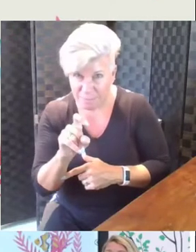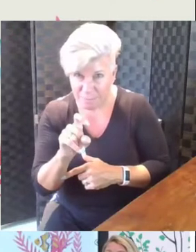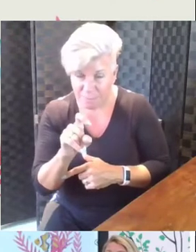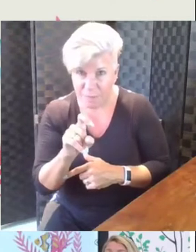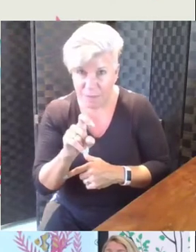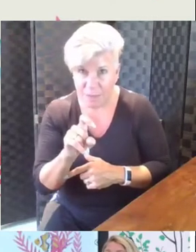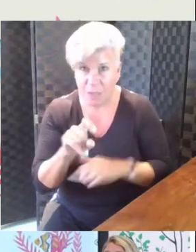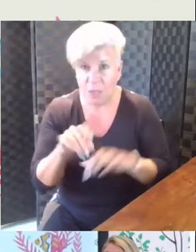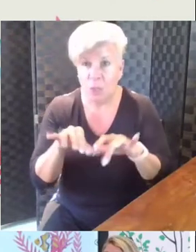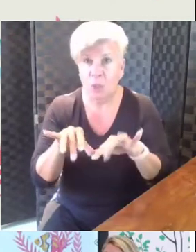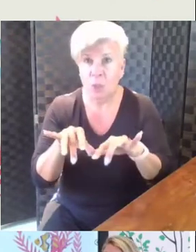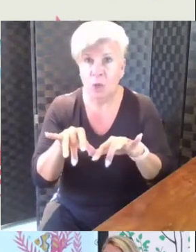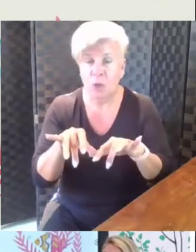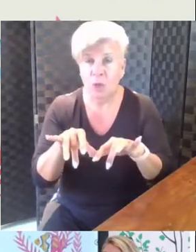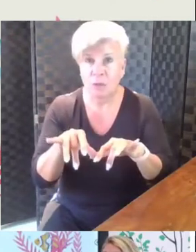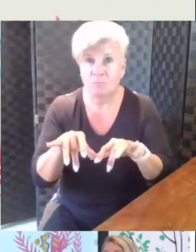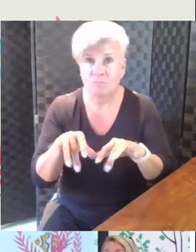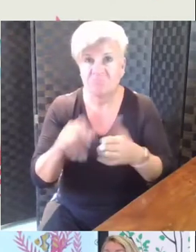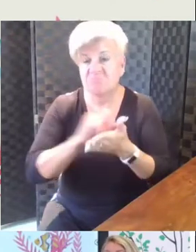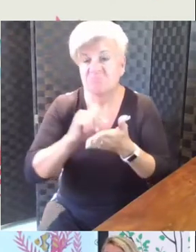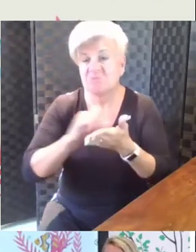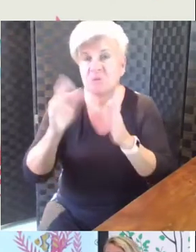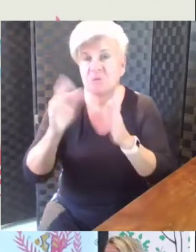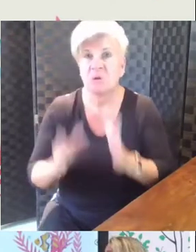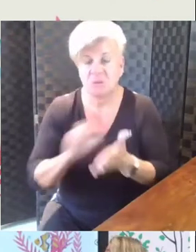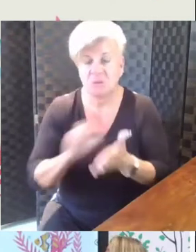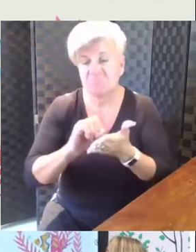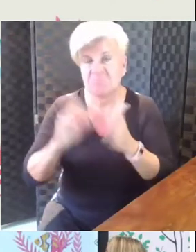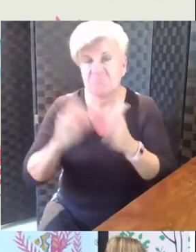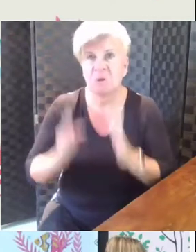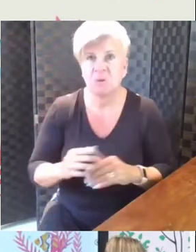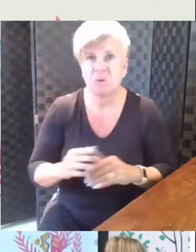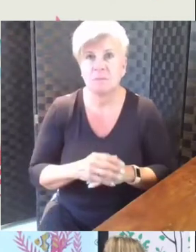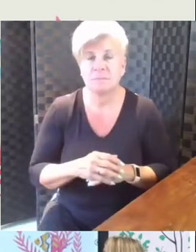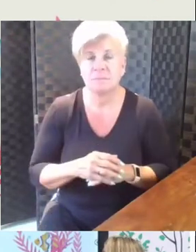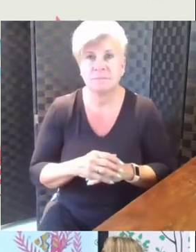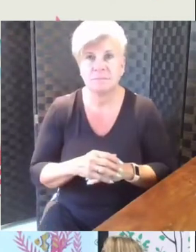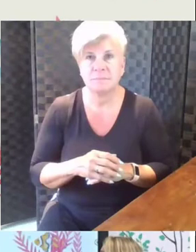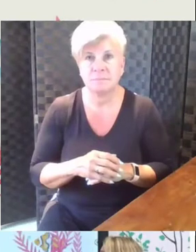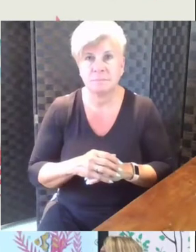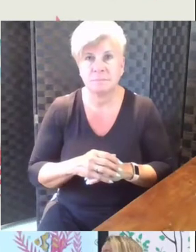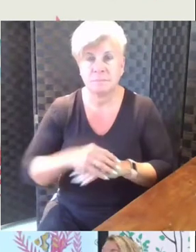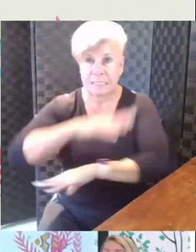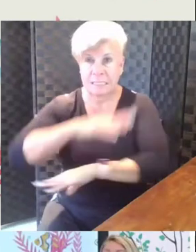Clerk. Now you say it. Clerk.